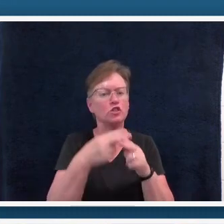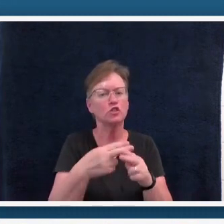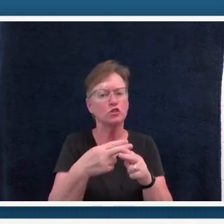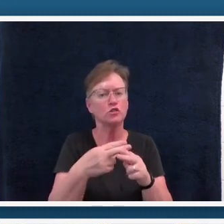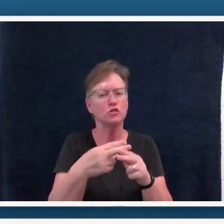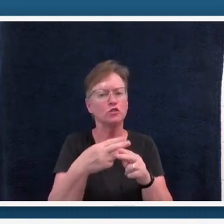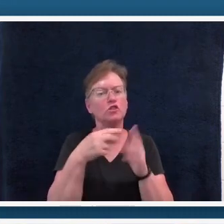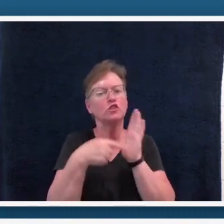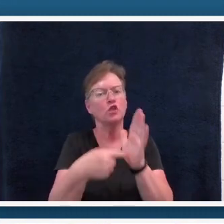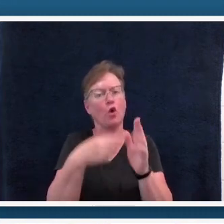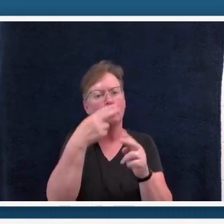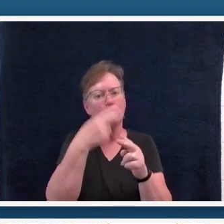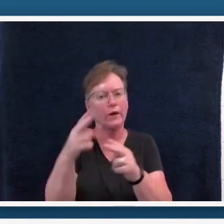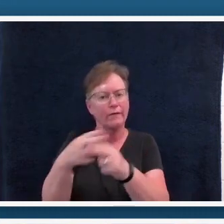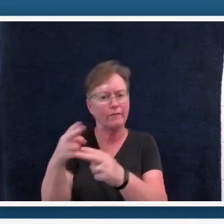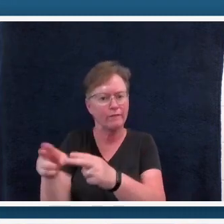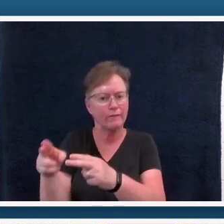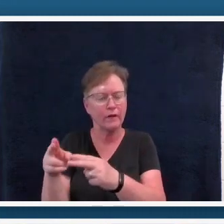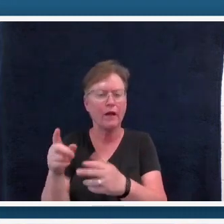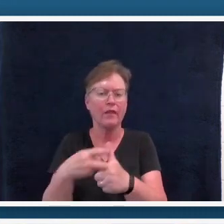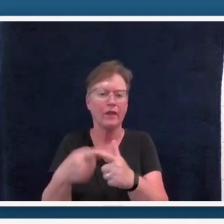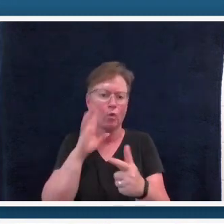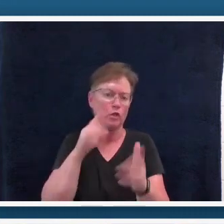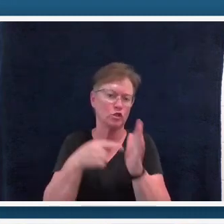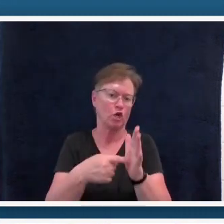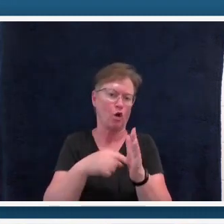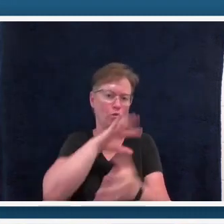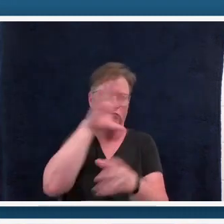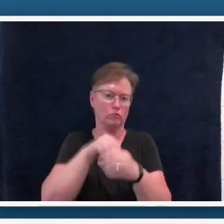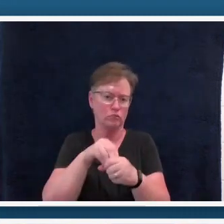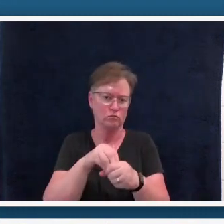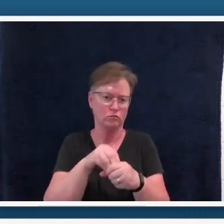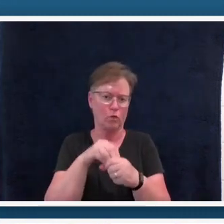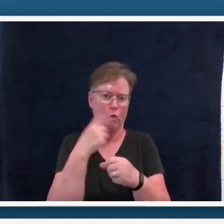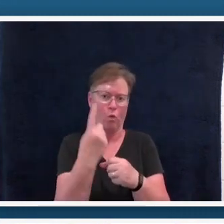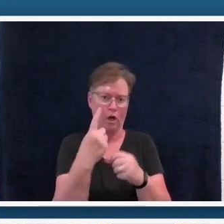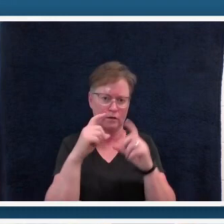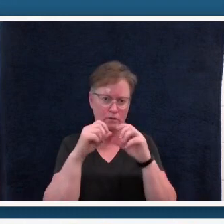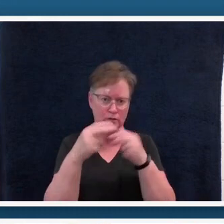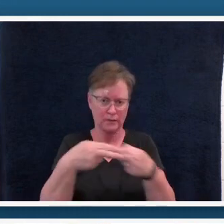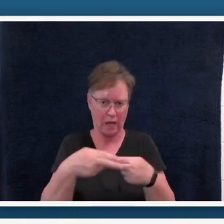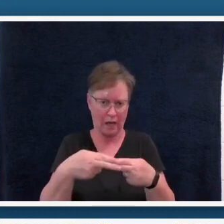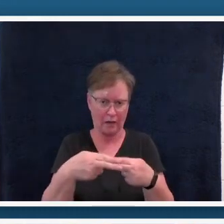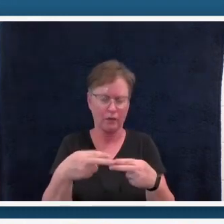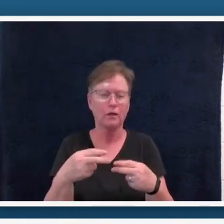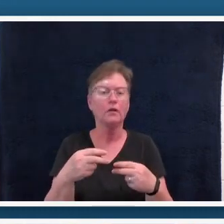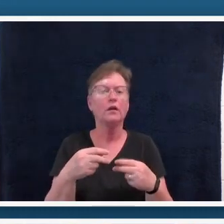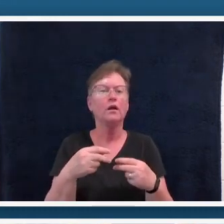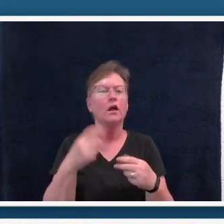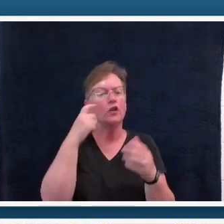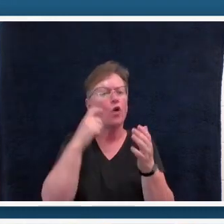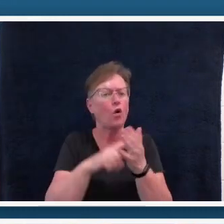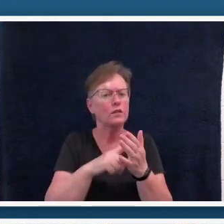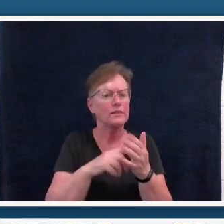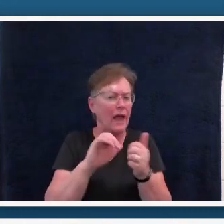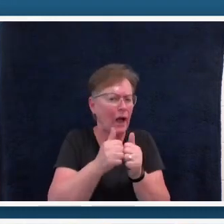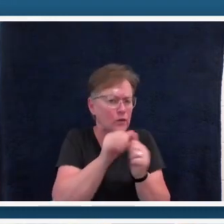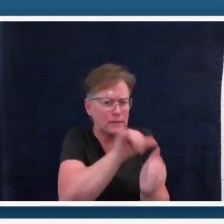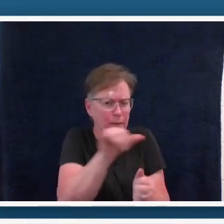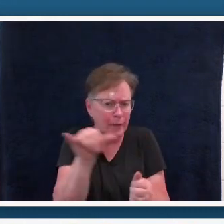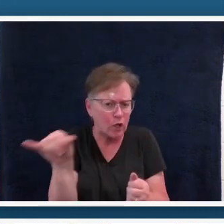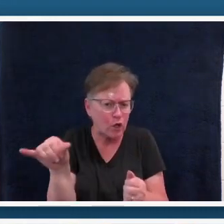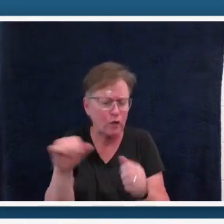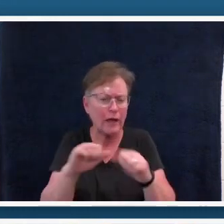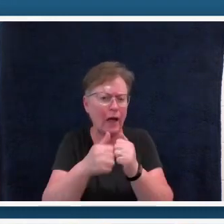all together on one slide. I want you to keep in mind anything you notice about how these images are similar, and we will come back to that shortly. So kind of